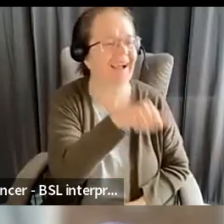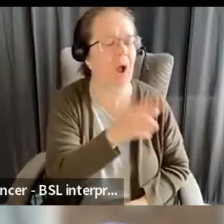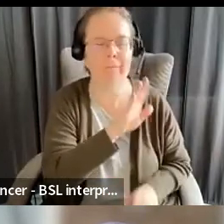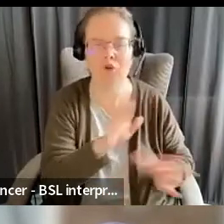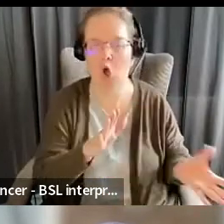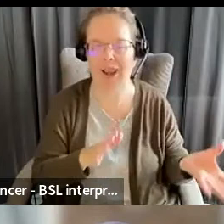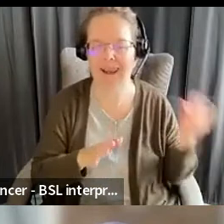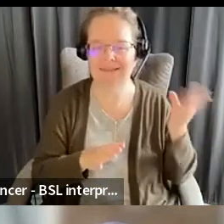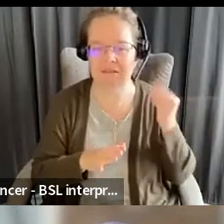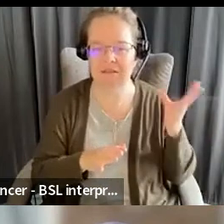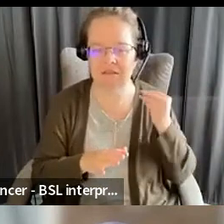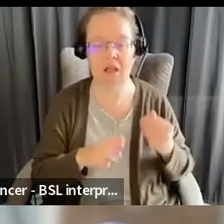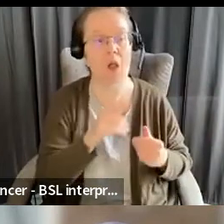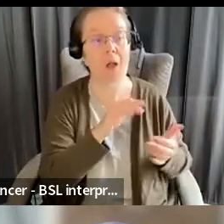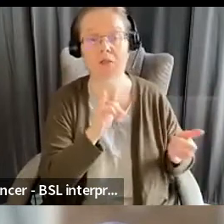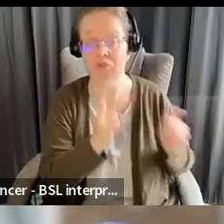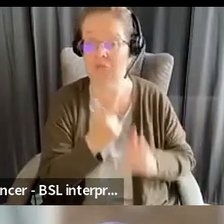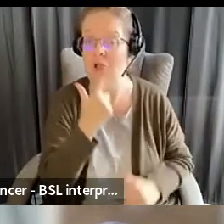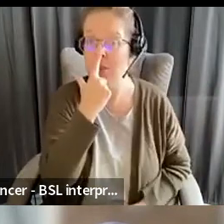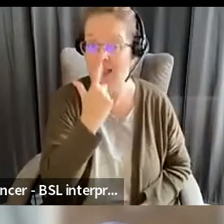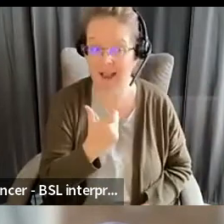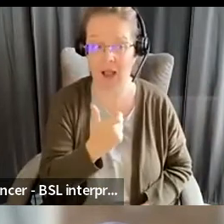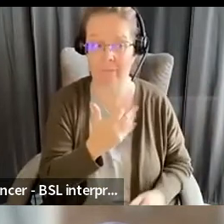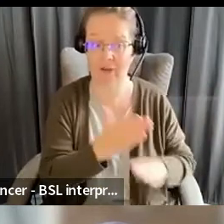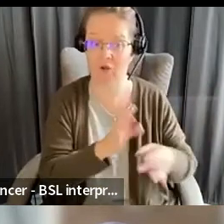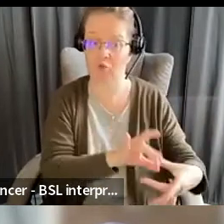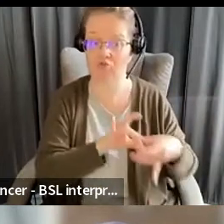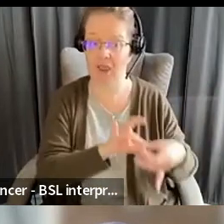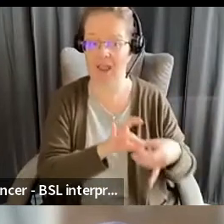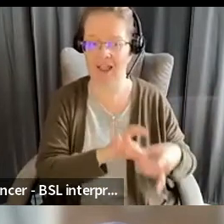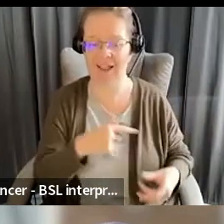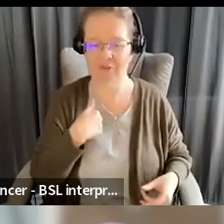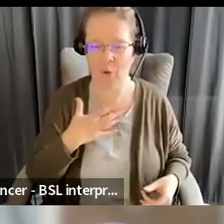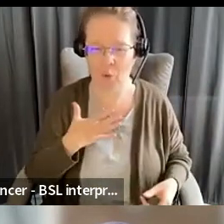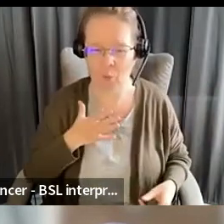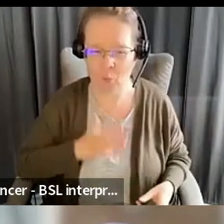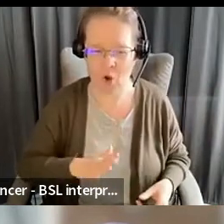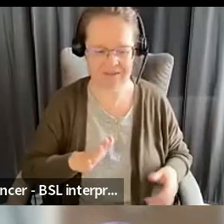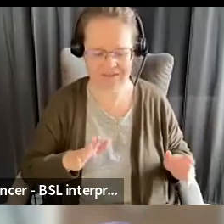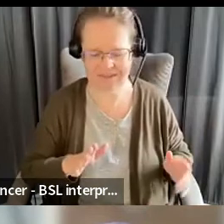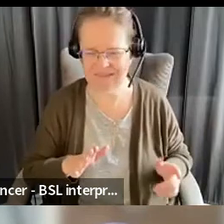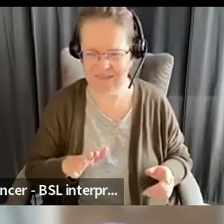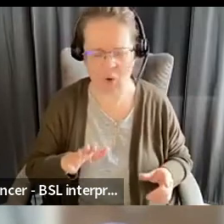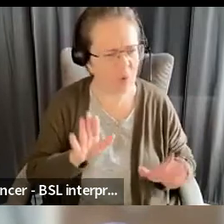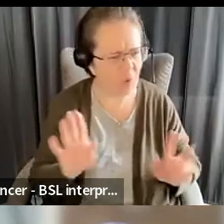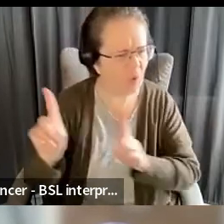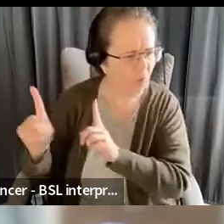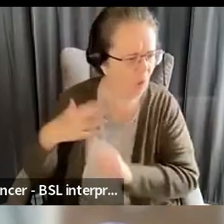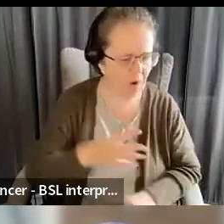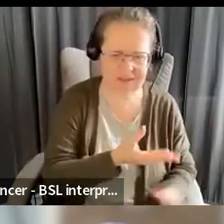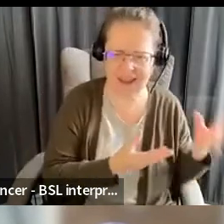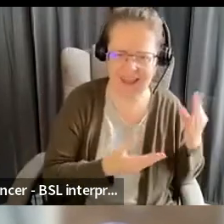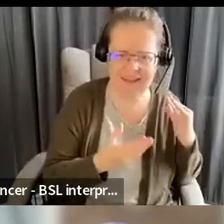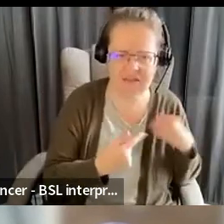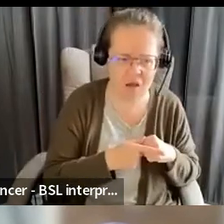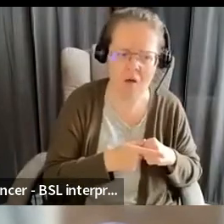but sometimes it can be really relevant, in which case, yeah, you do want to maybe stop what you're doing and listen to them, and join in